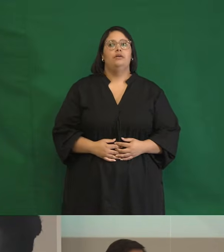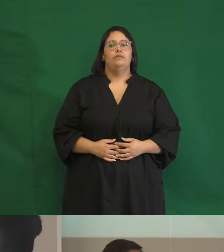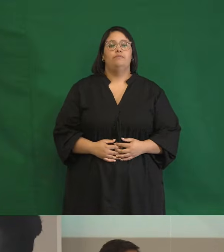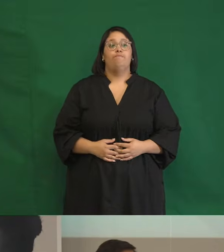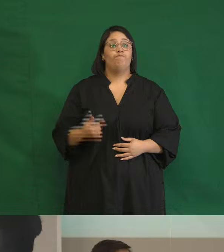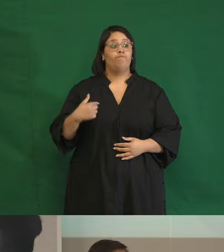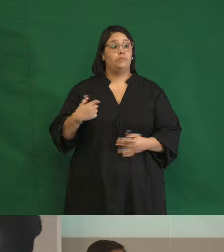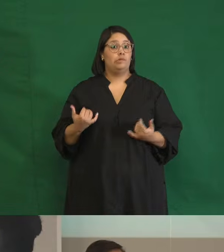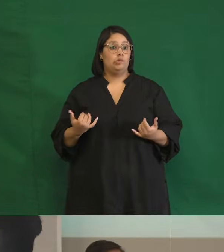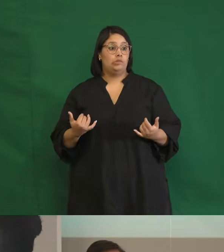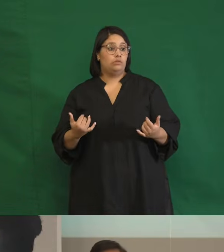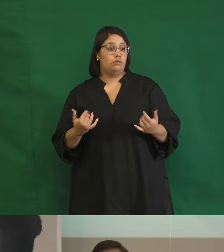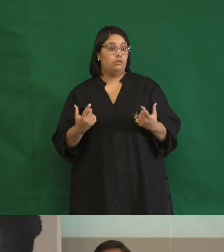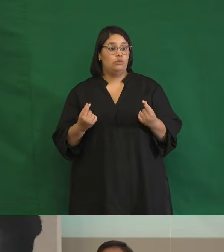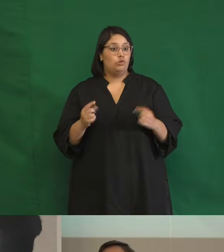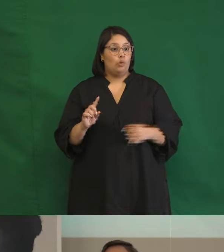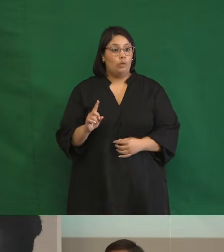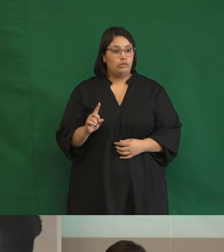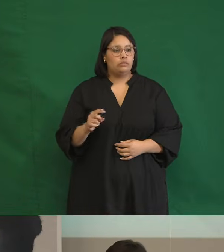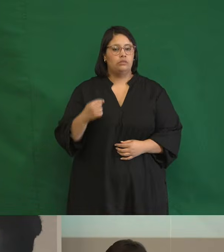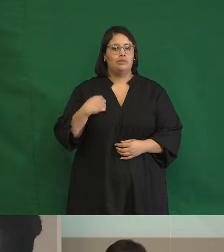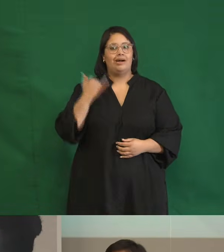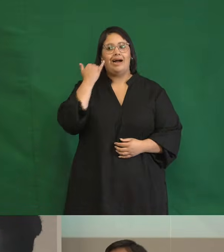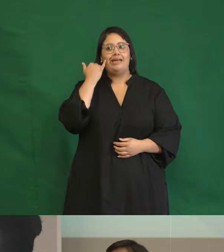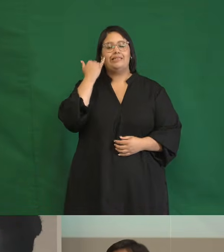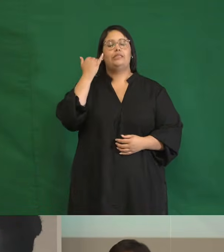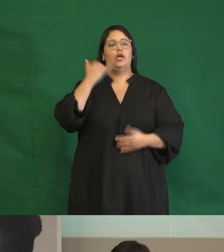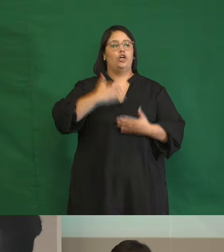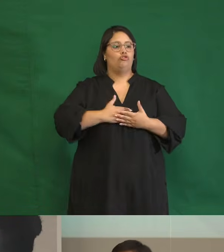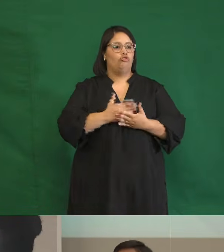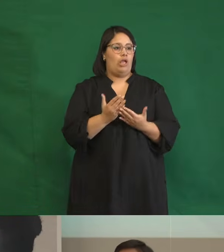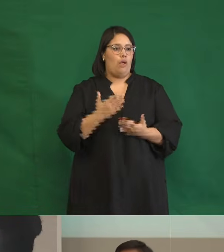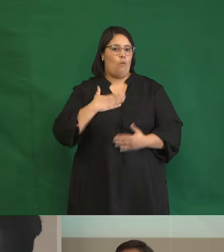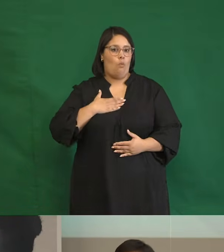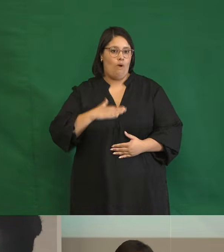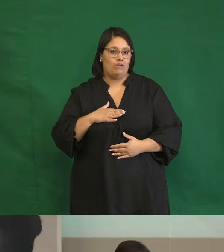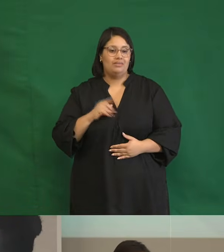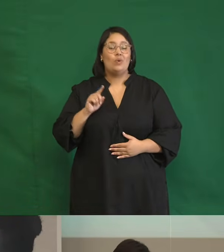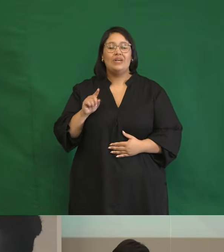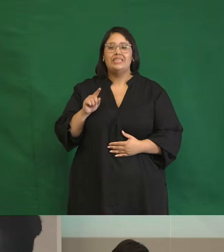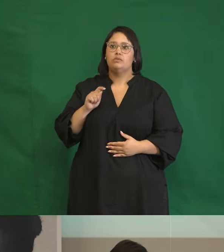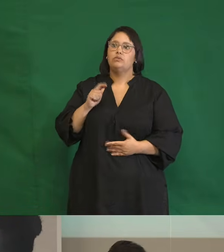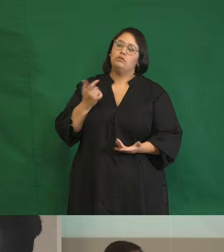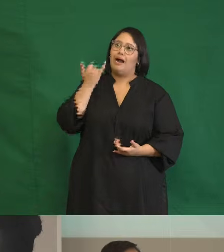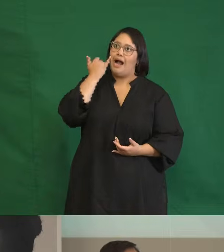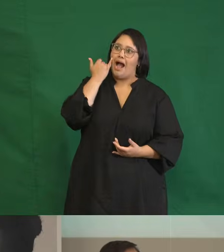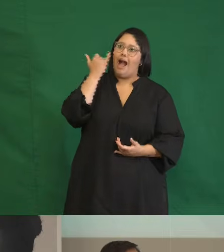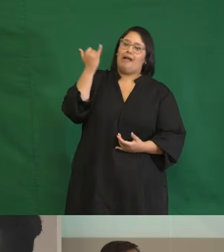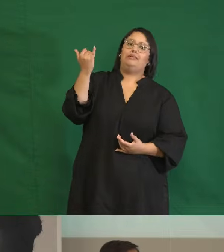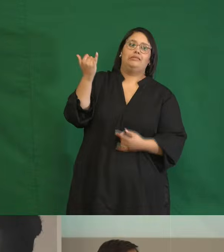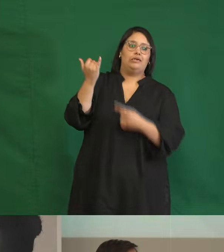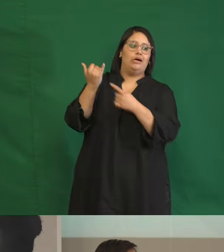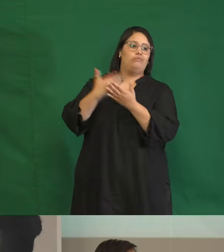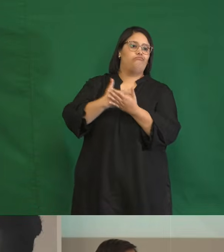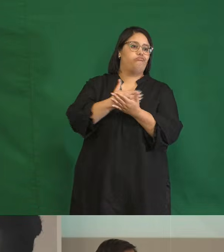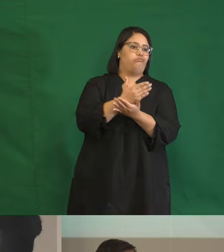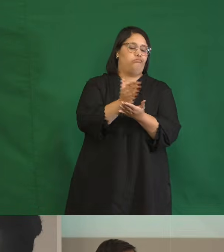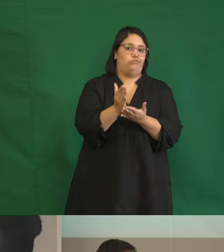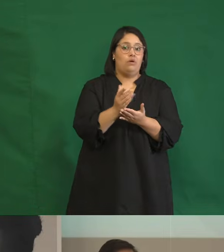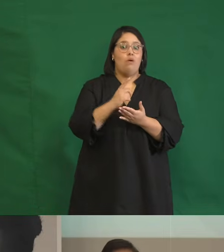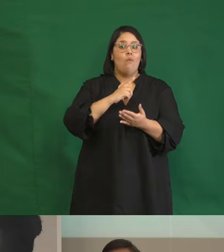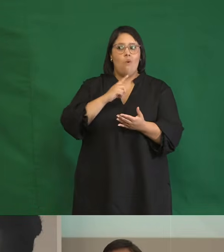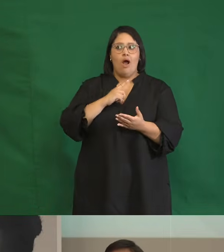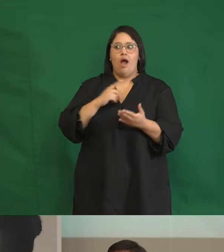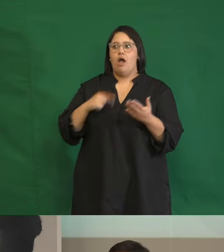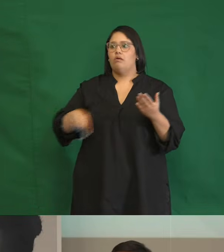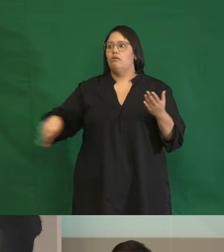My job today will be sharing an idea, and it is really an idea only, because we still need